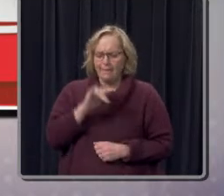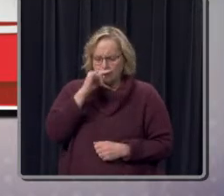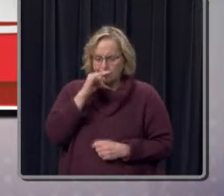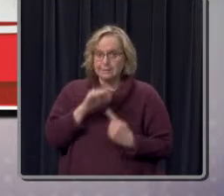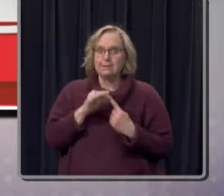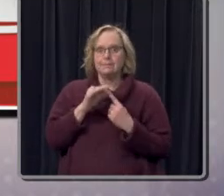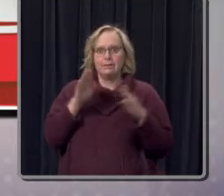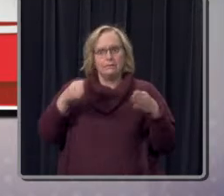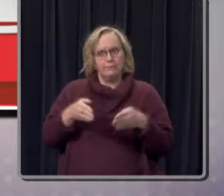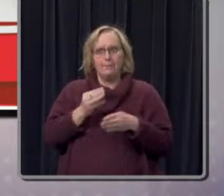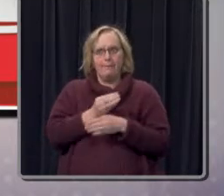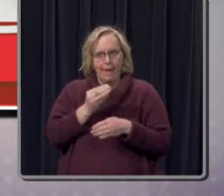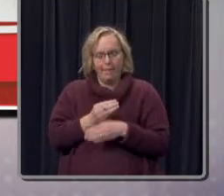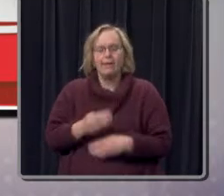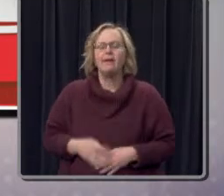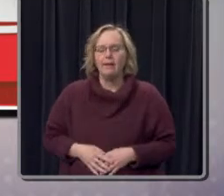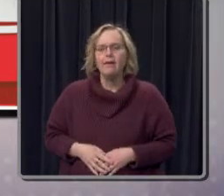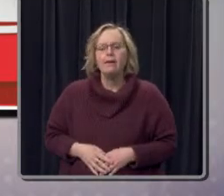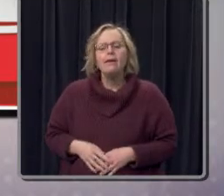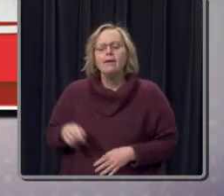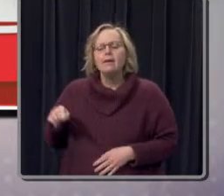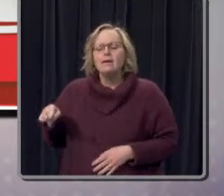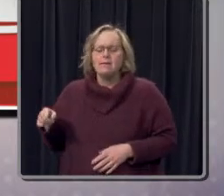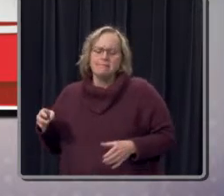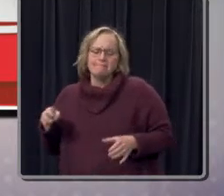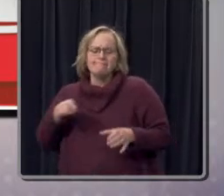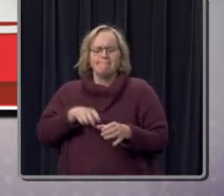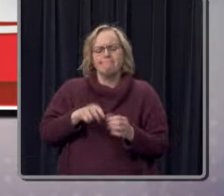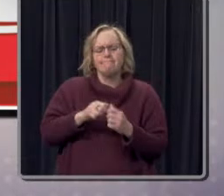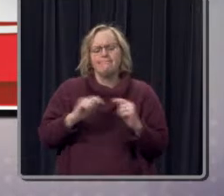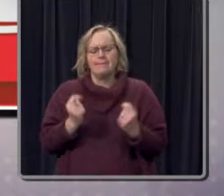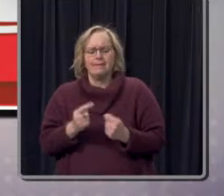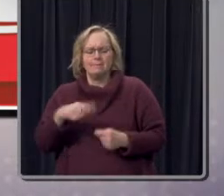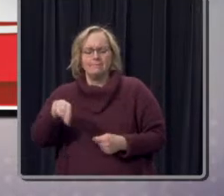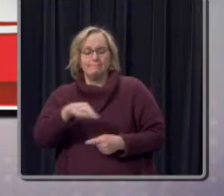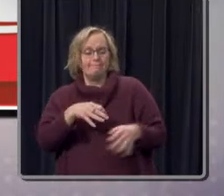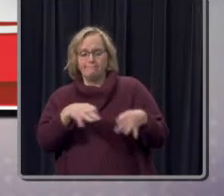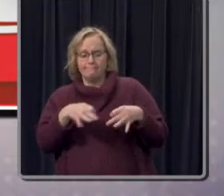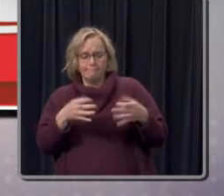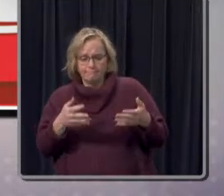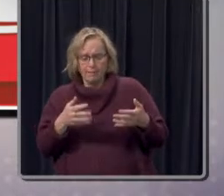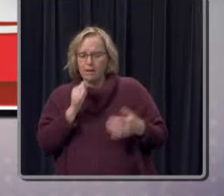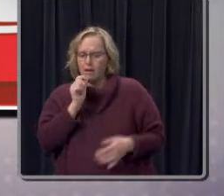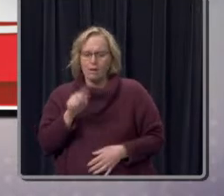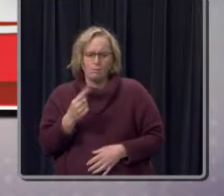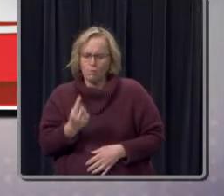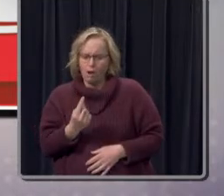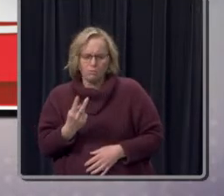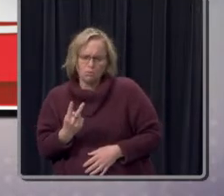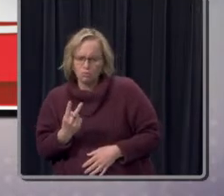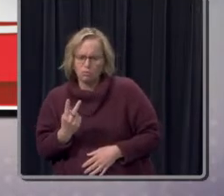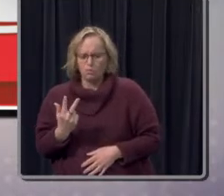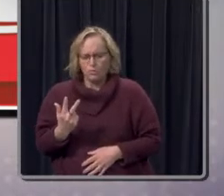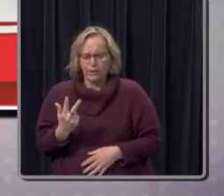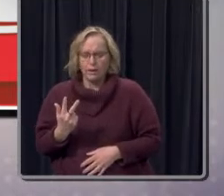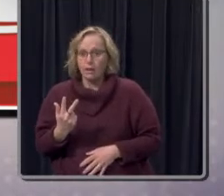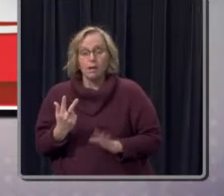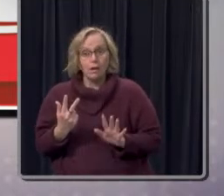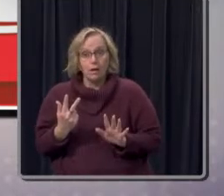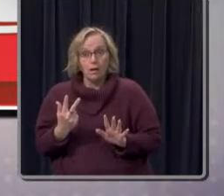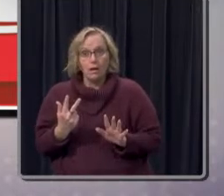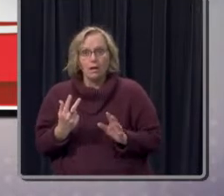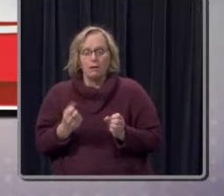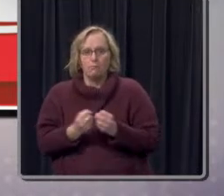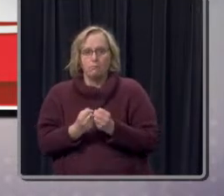math. And he was sitting with this team, and what they described is not just 1, not 2, not 3, but a